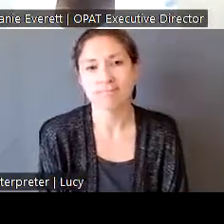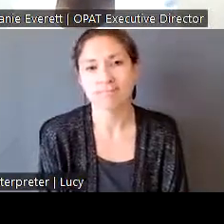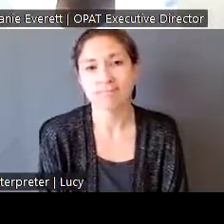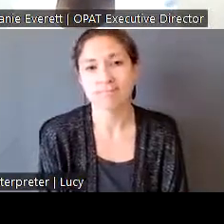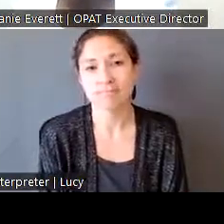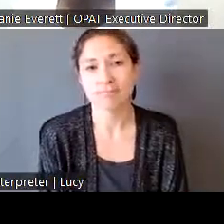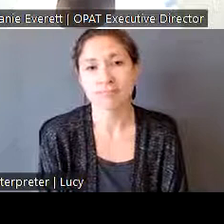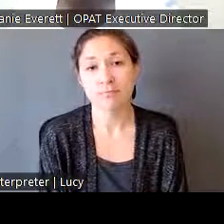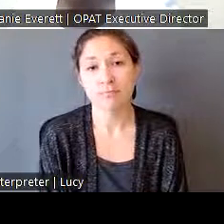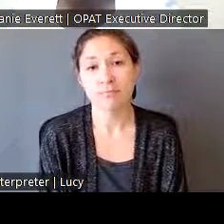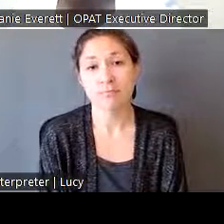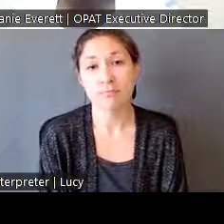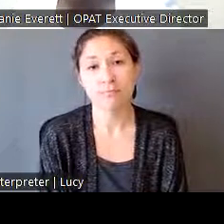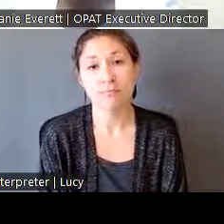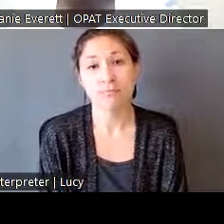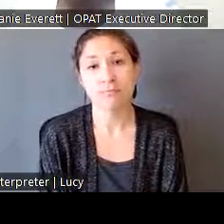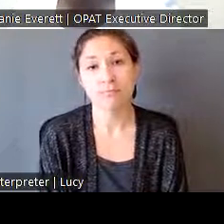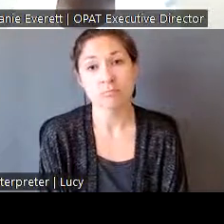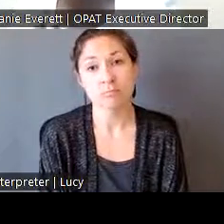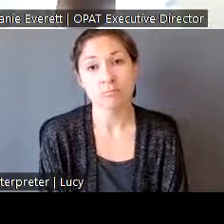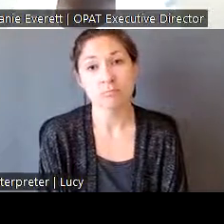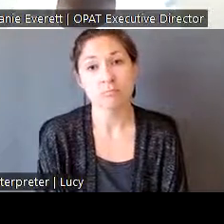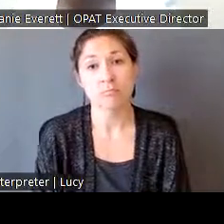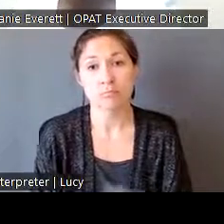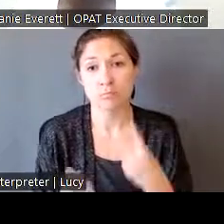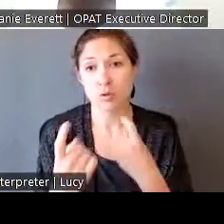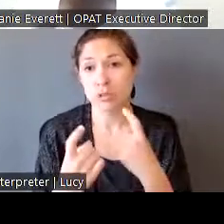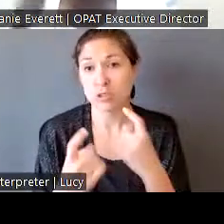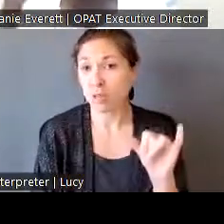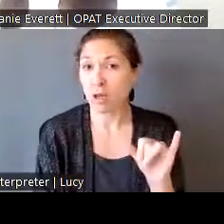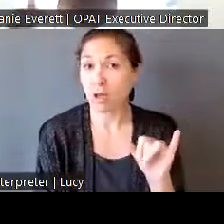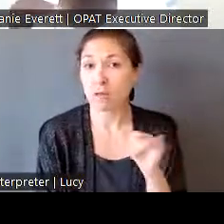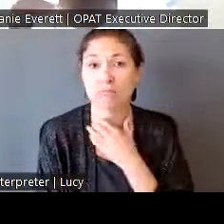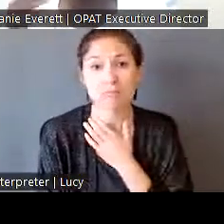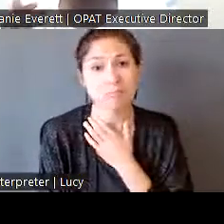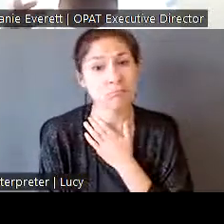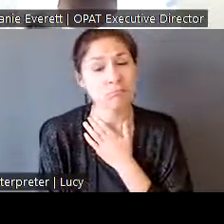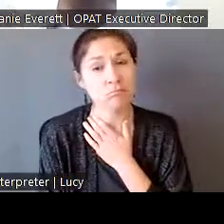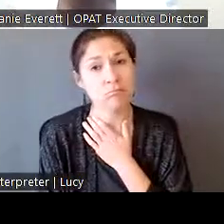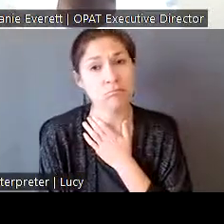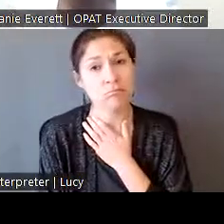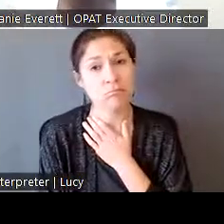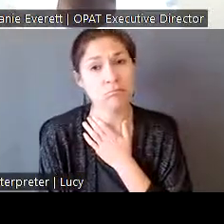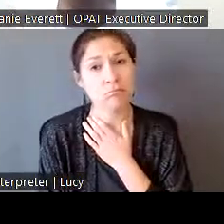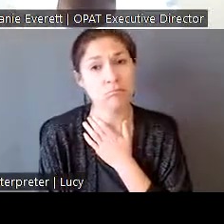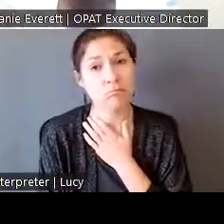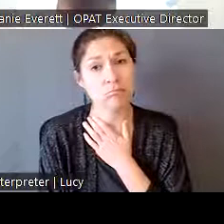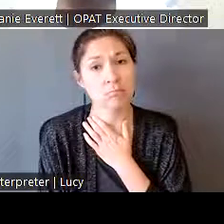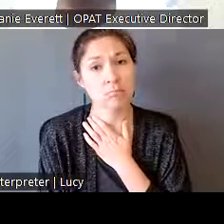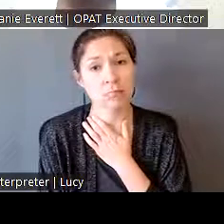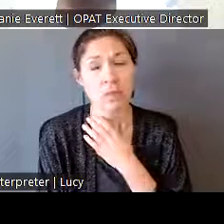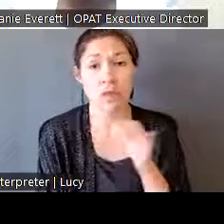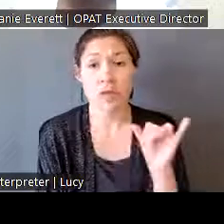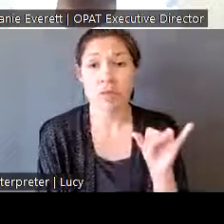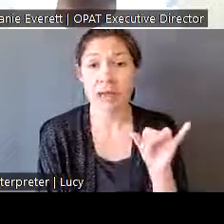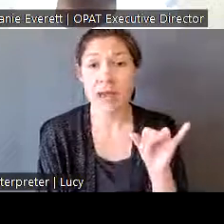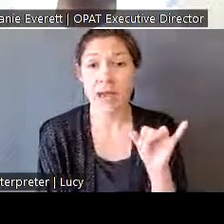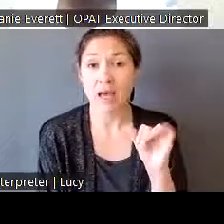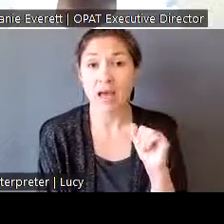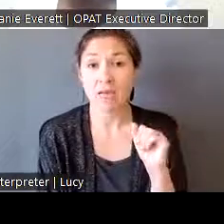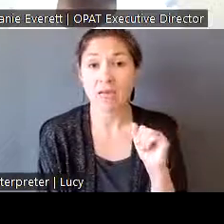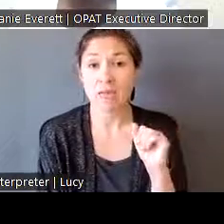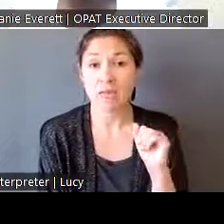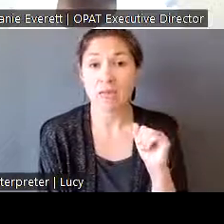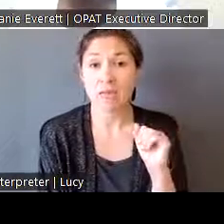So any questions on that? And once they are done, all this stuff will be online and available and on the Post Commission.